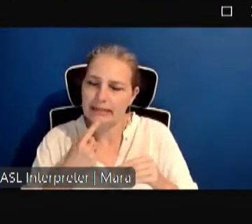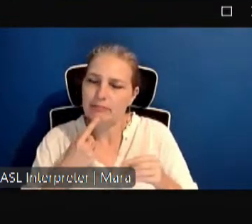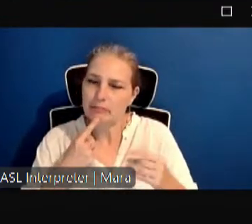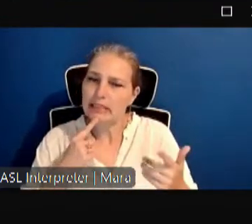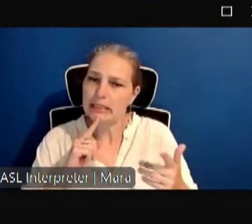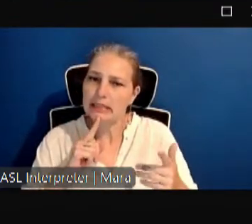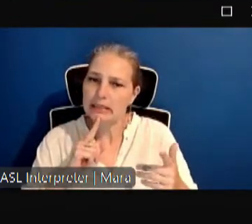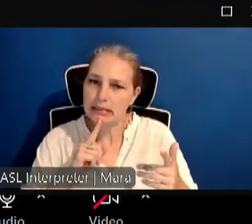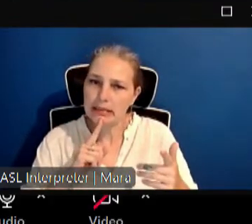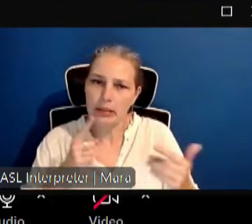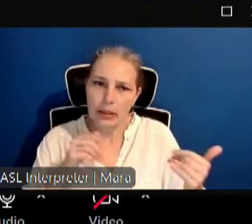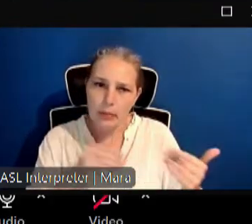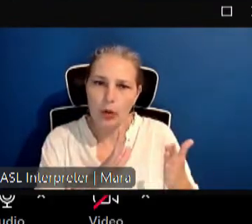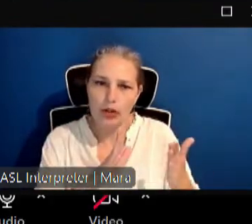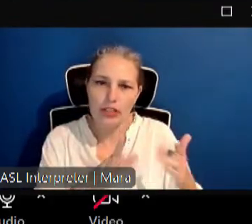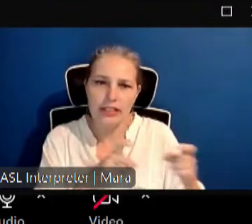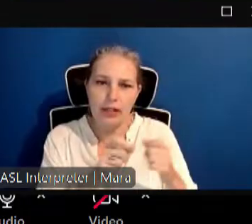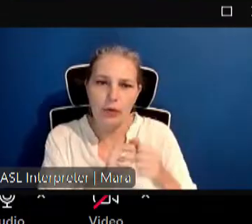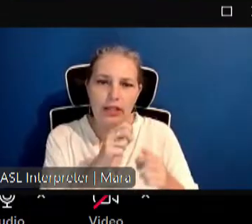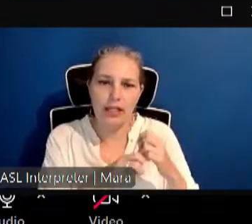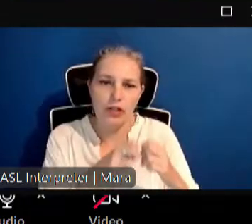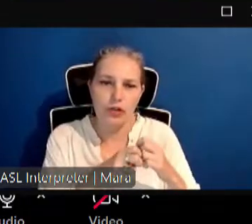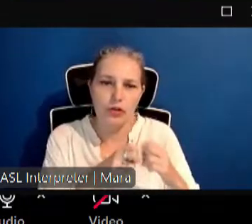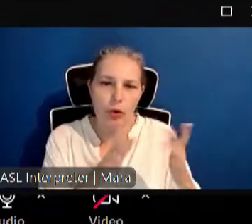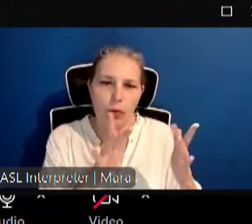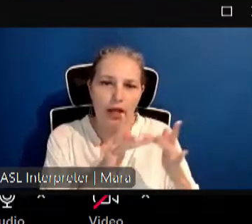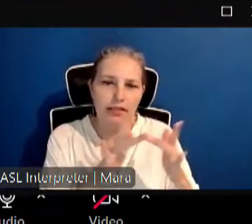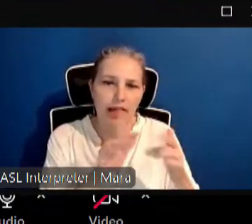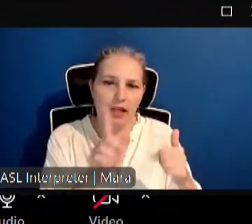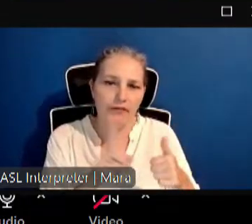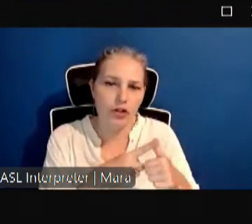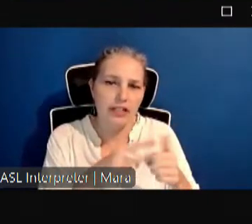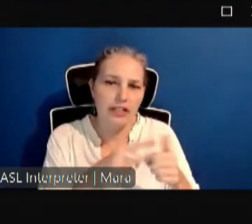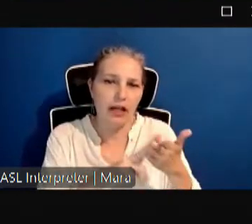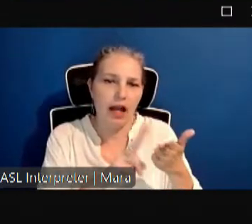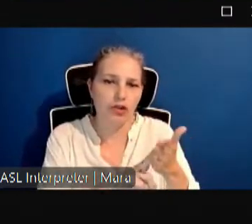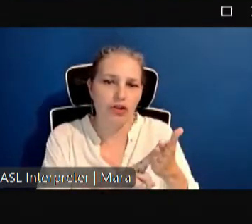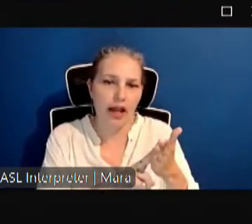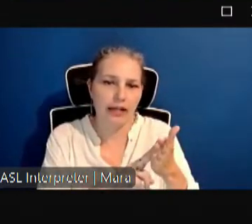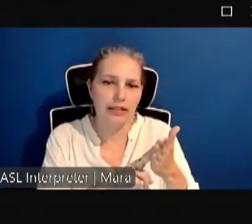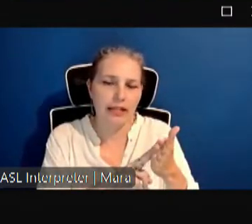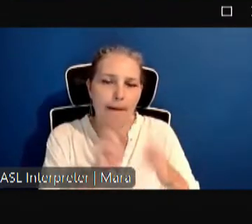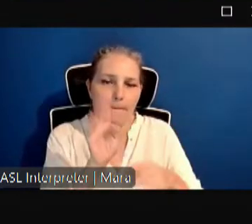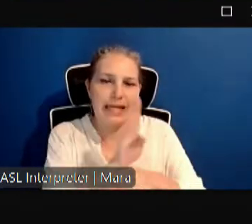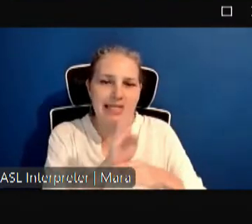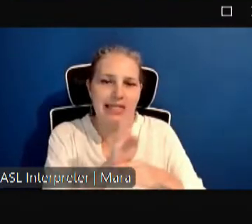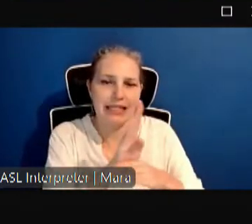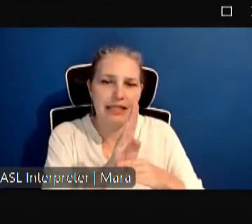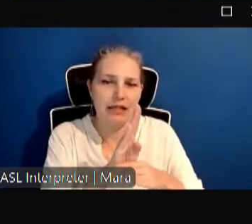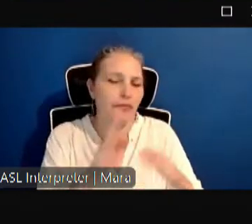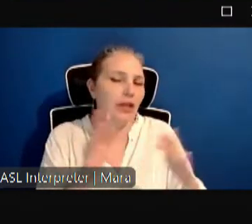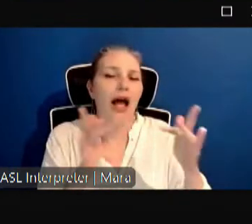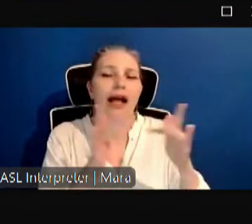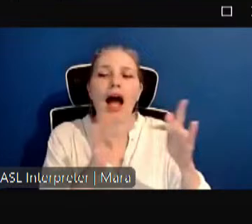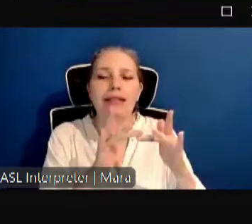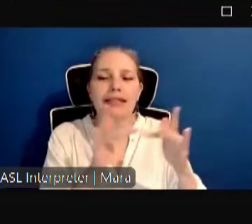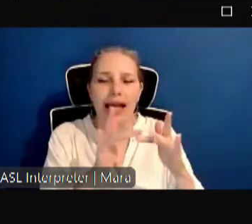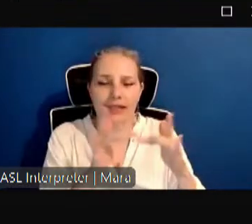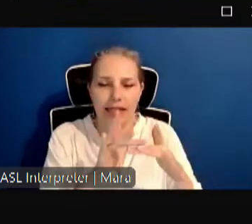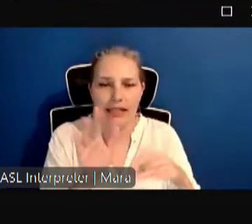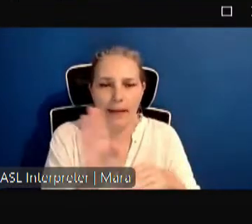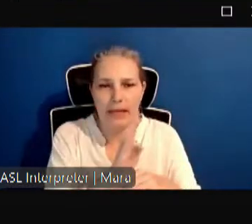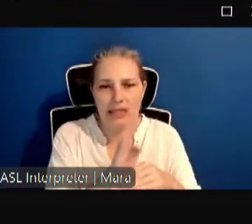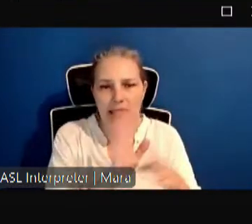first contacting the business owners that are advertised on the sign to advise them when the sign is not